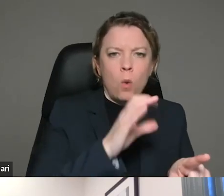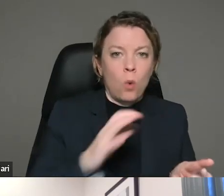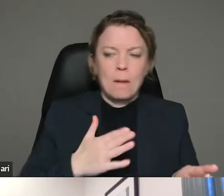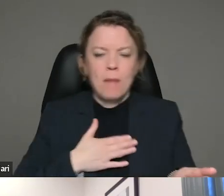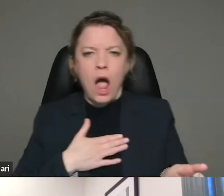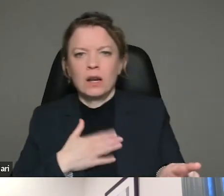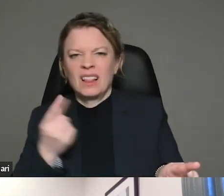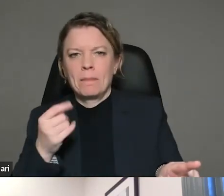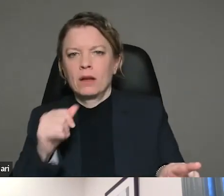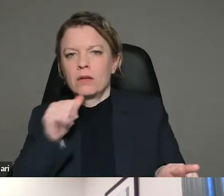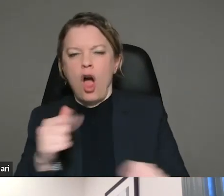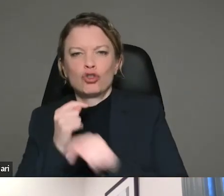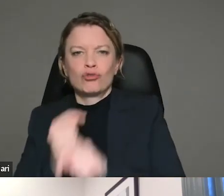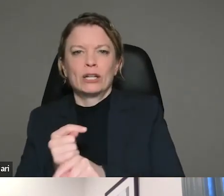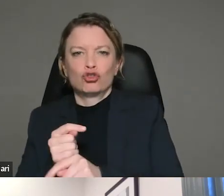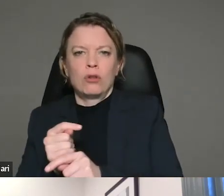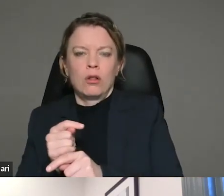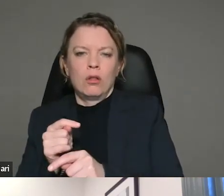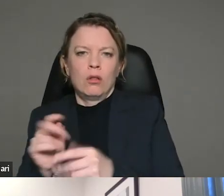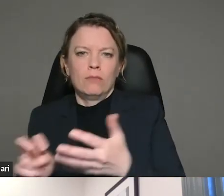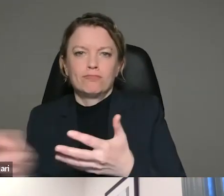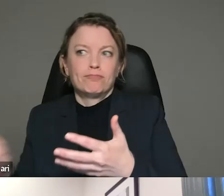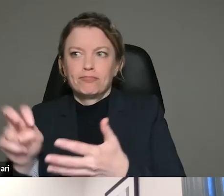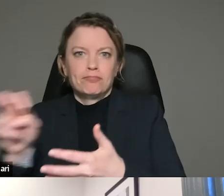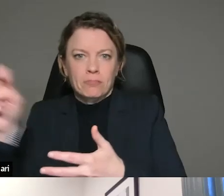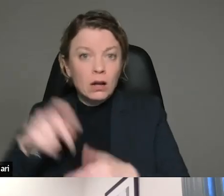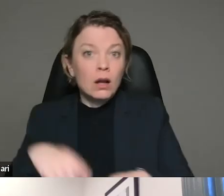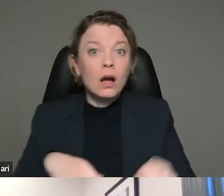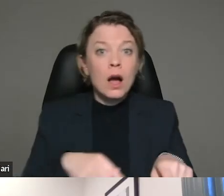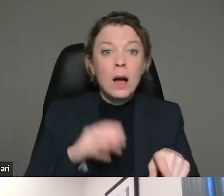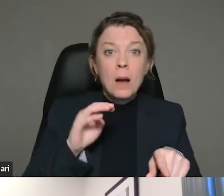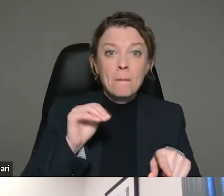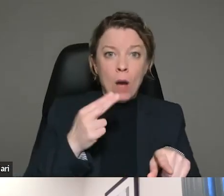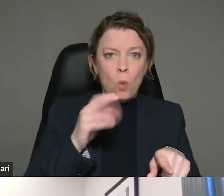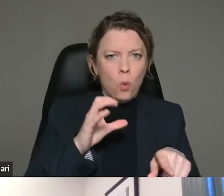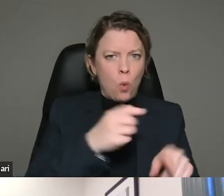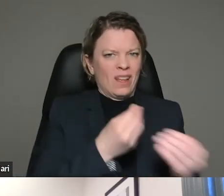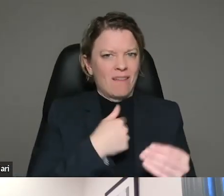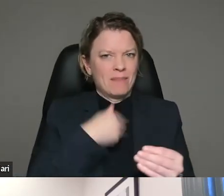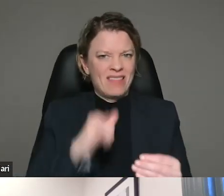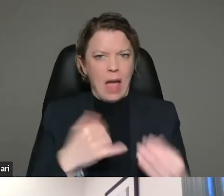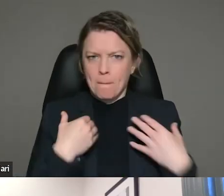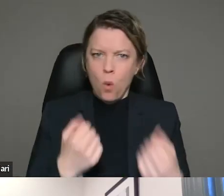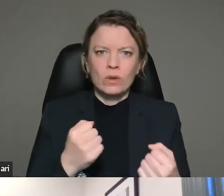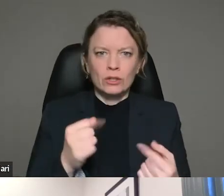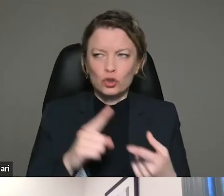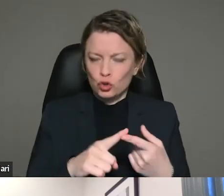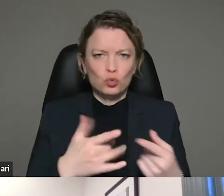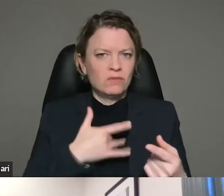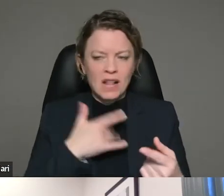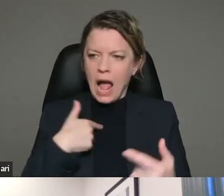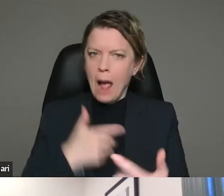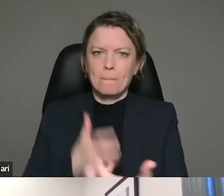a little bit non-traditional. To me, what Mount Holyoke gave me that boldness to feel like I belonged wherever I was going